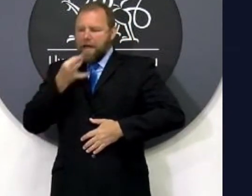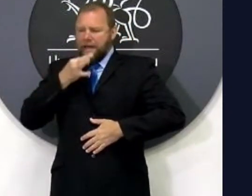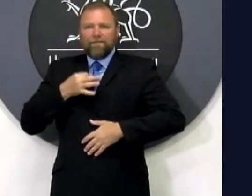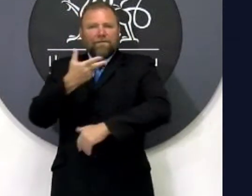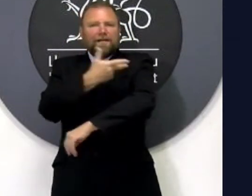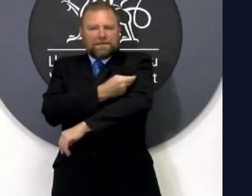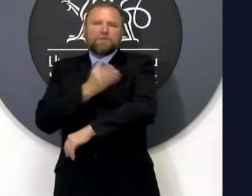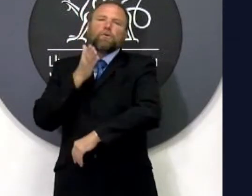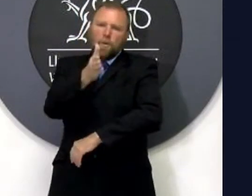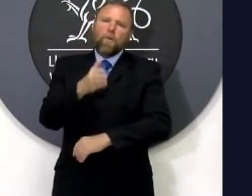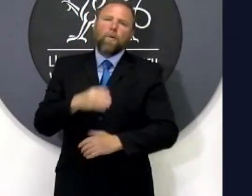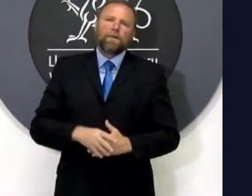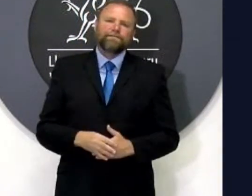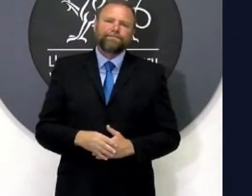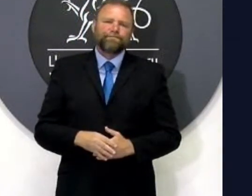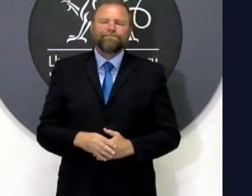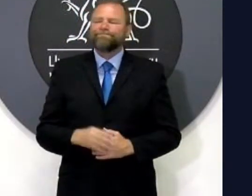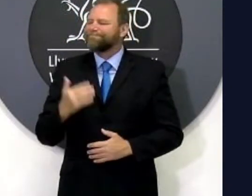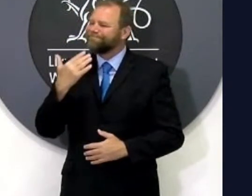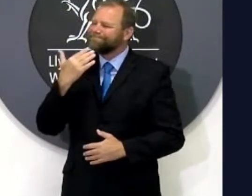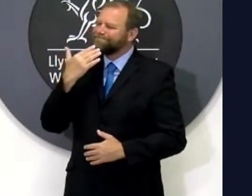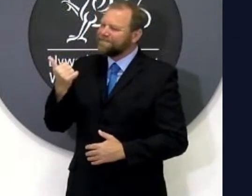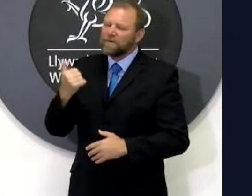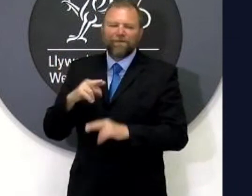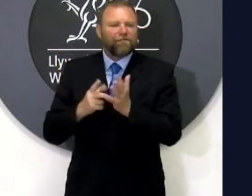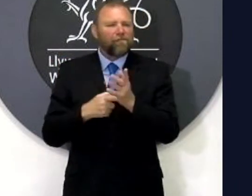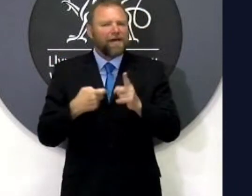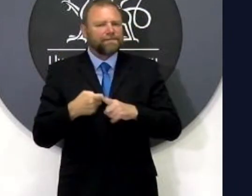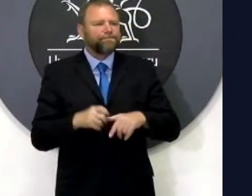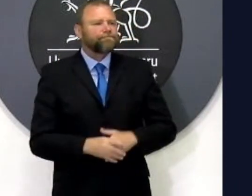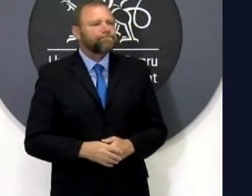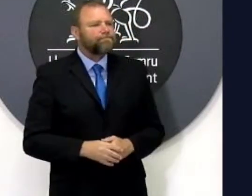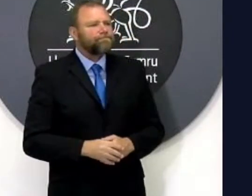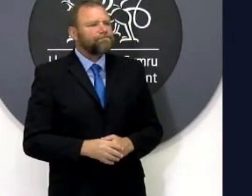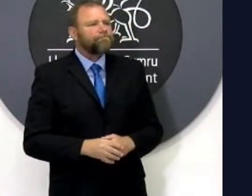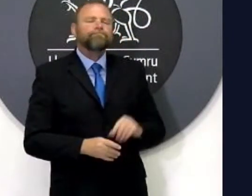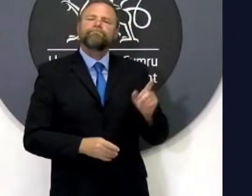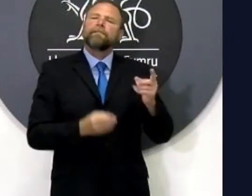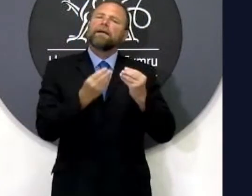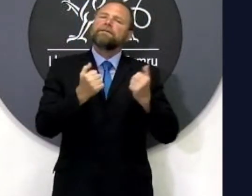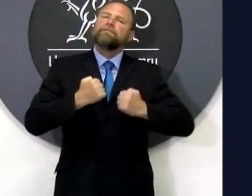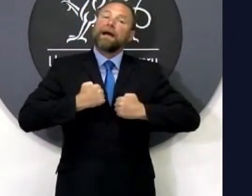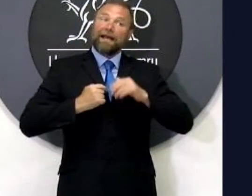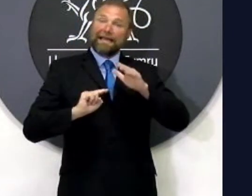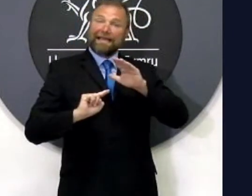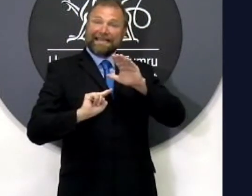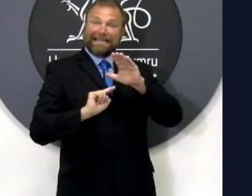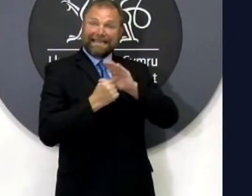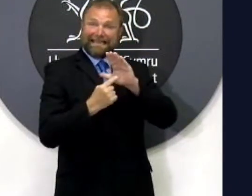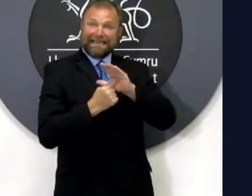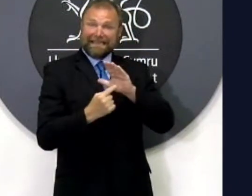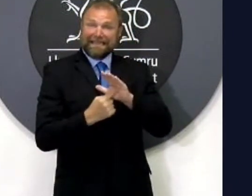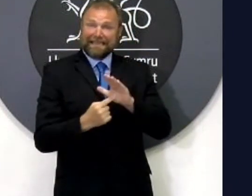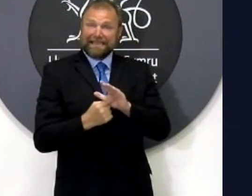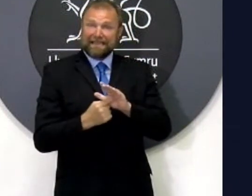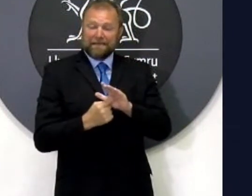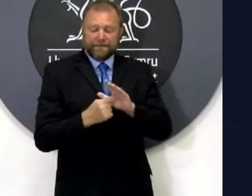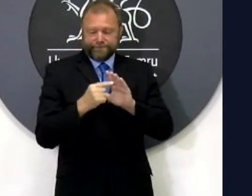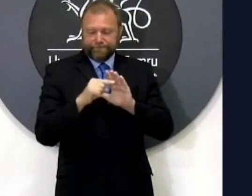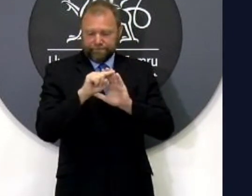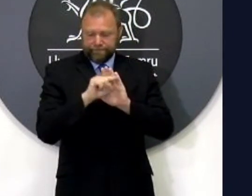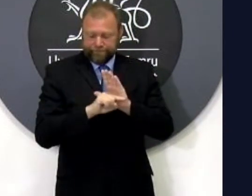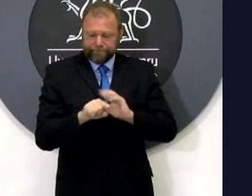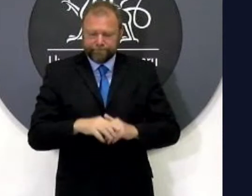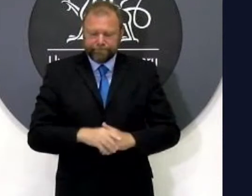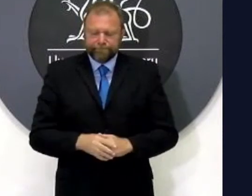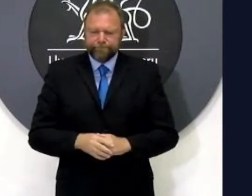Minister. Diolch yn fawr, Frank. Now I'm going to set out some of my key priorities as the new Health Minister.